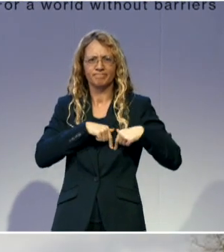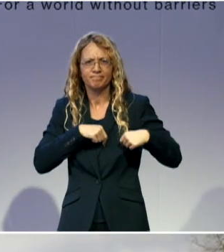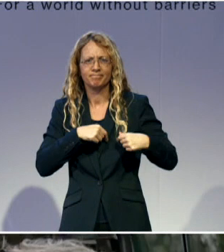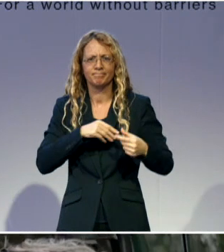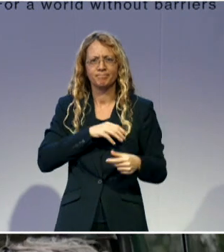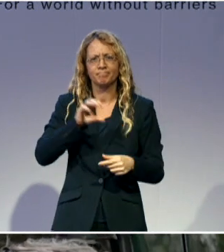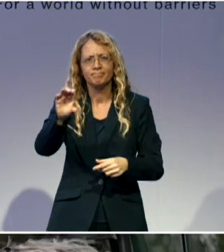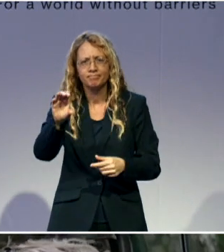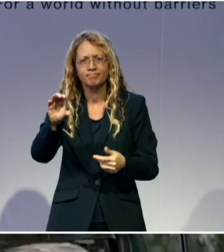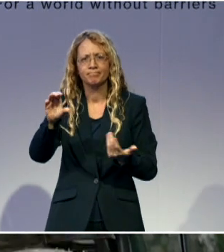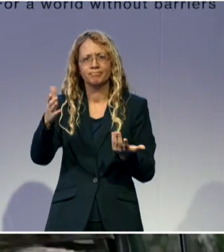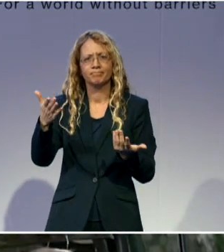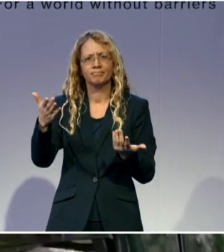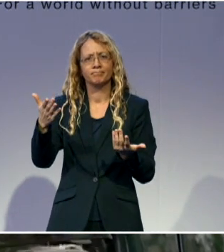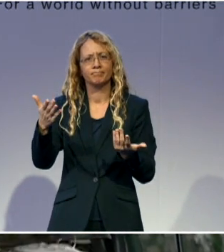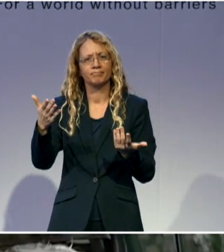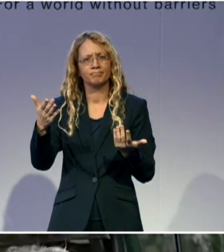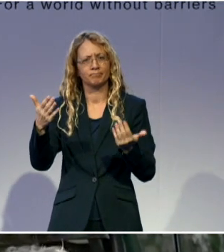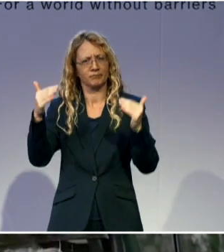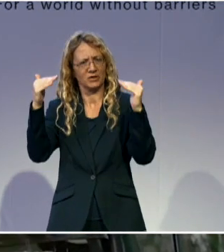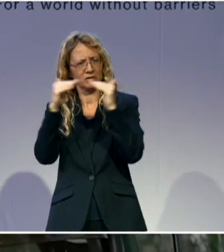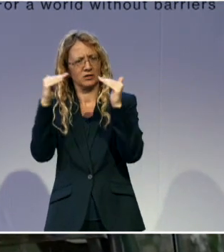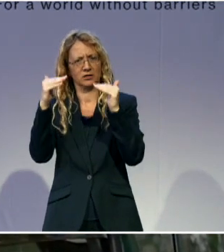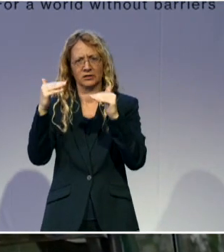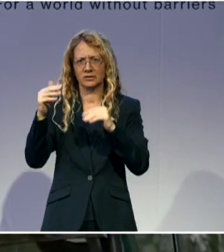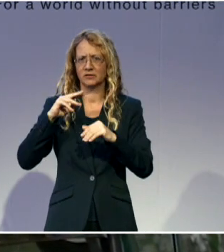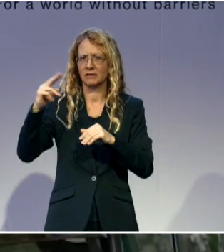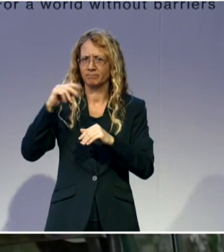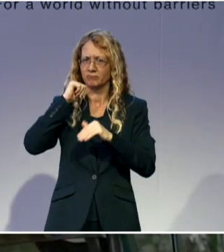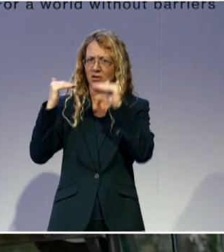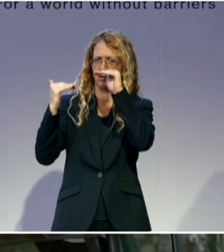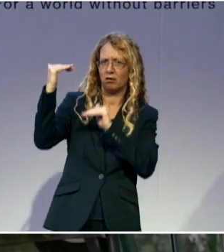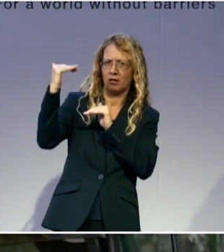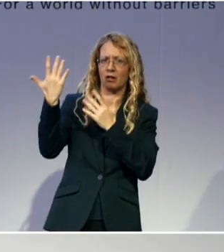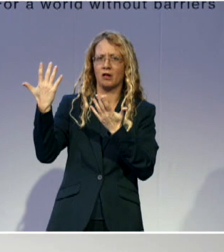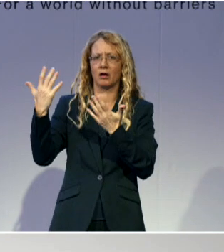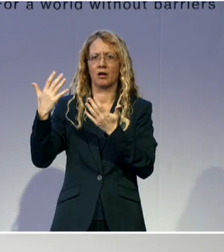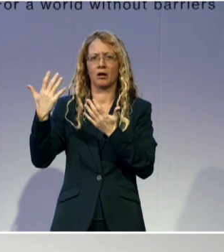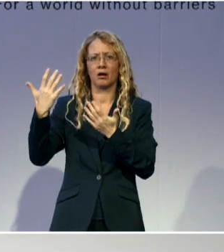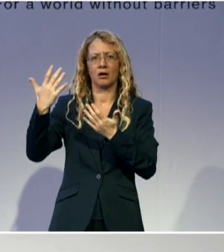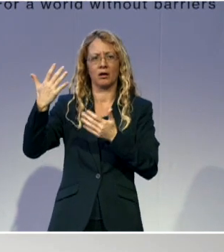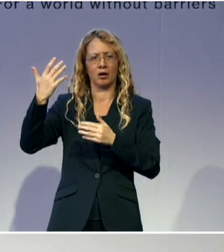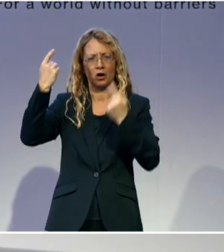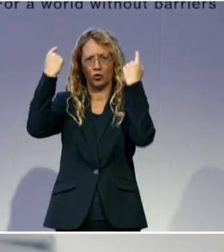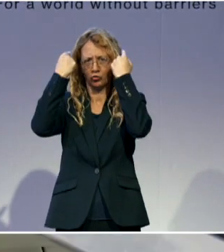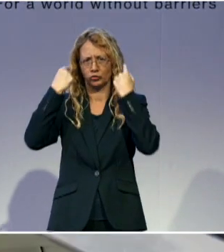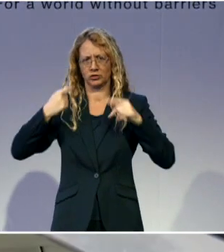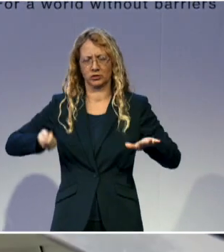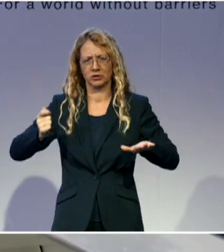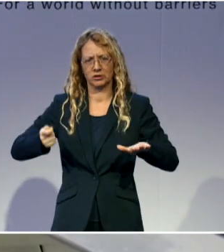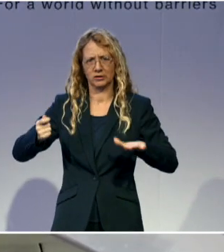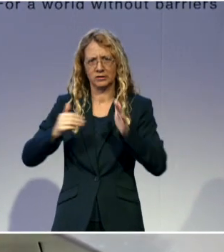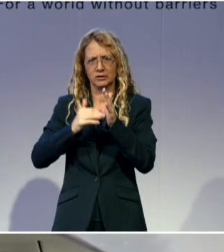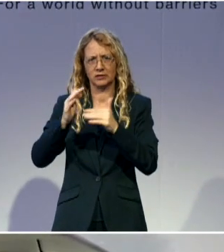when encountering the criminal justice system. The card also provides access to criminal legal